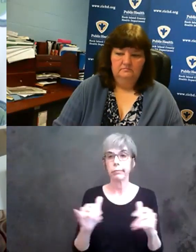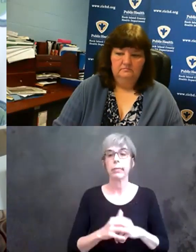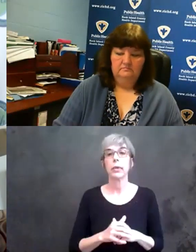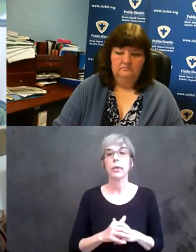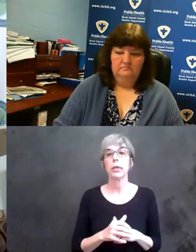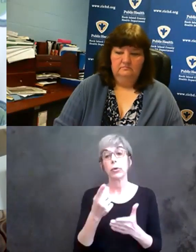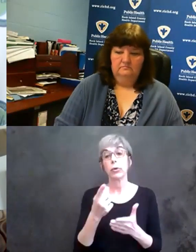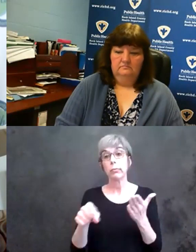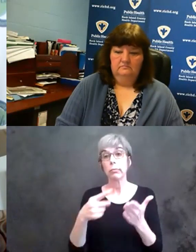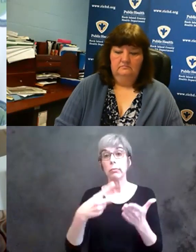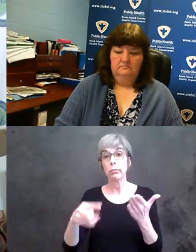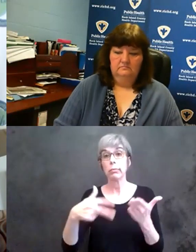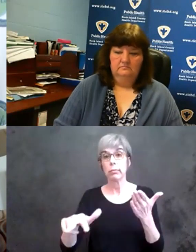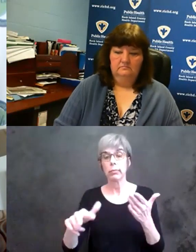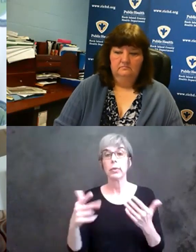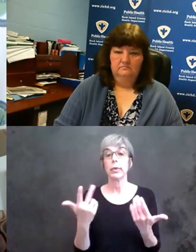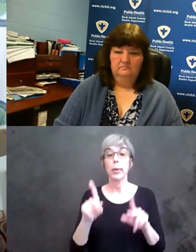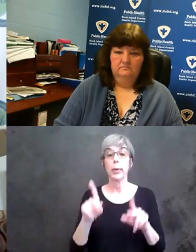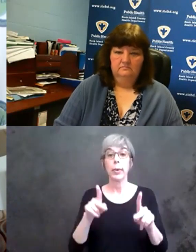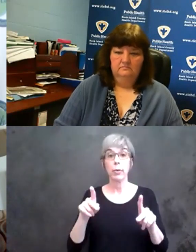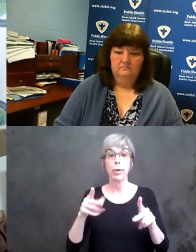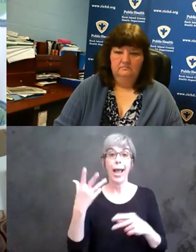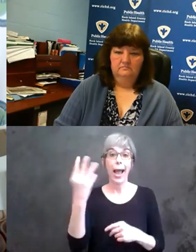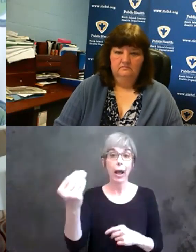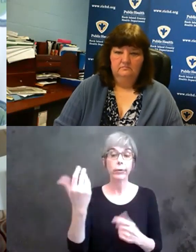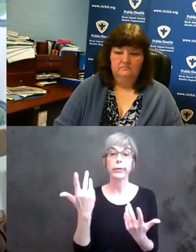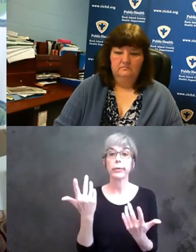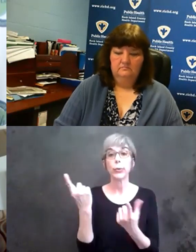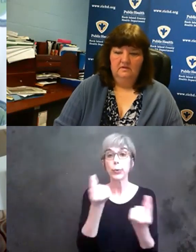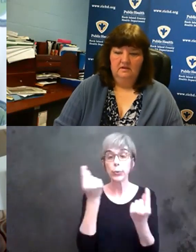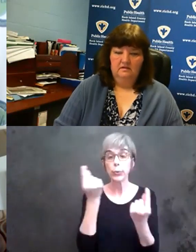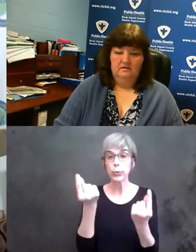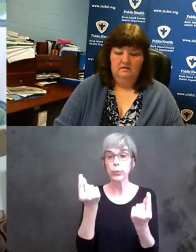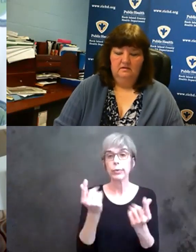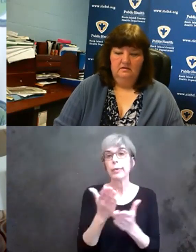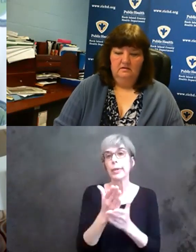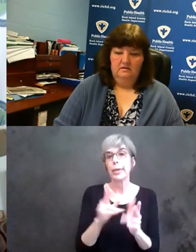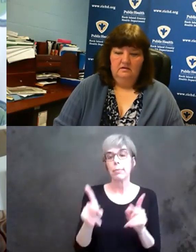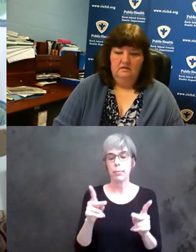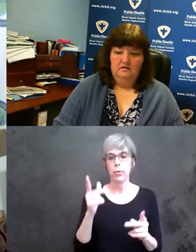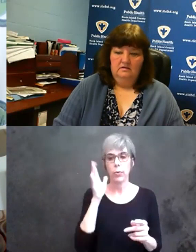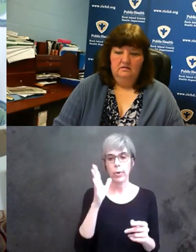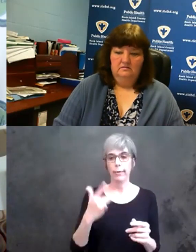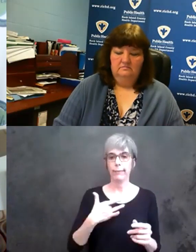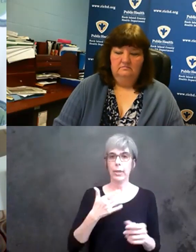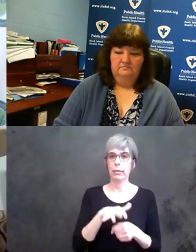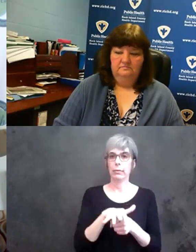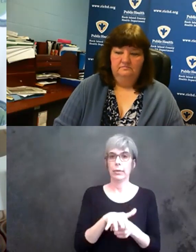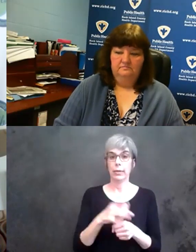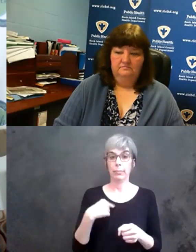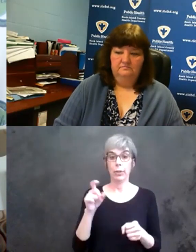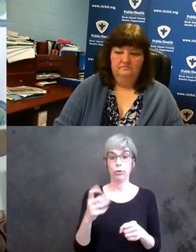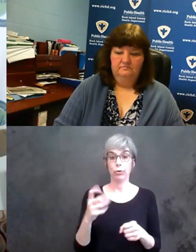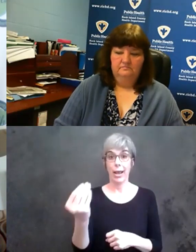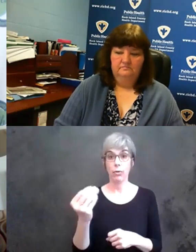the upcoming days and weeks, we know that individuals may begin to feel the pressure of having to make personal decisions on when they're ready to begin